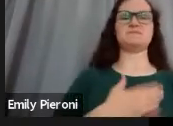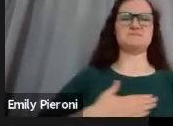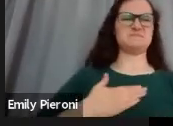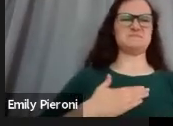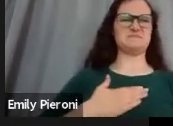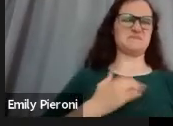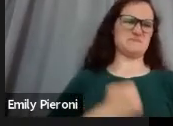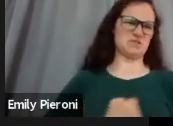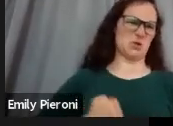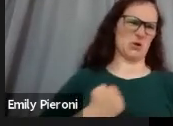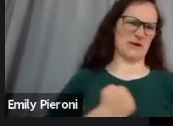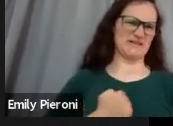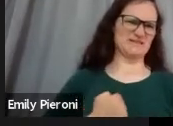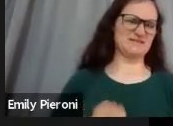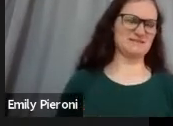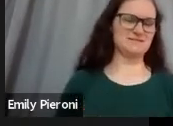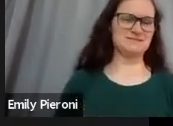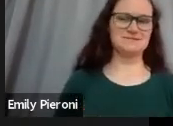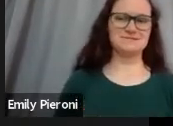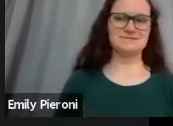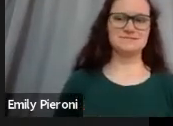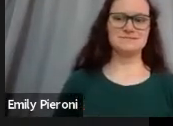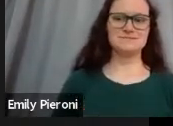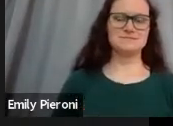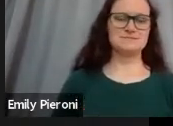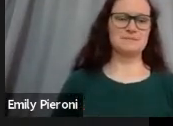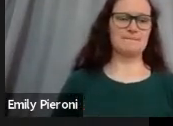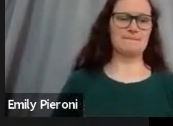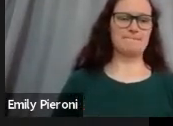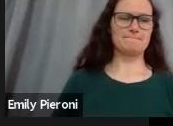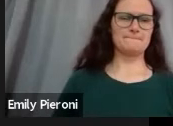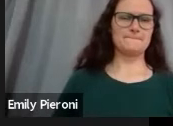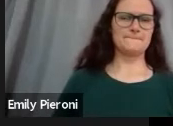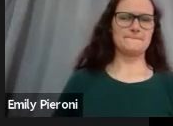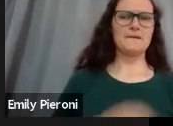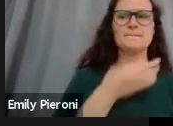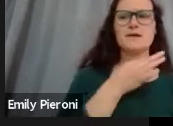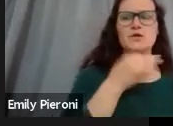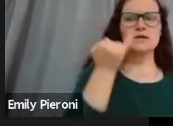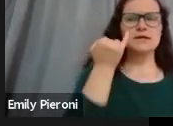thought I had it. That's okay. I wonder if our